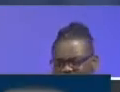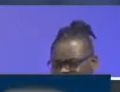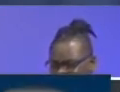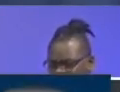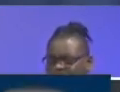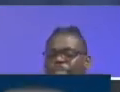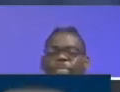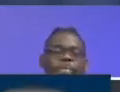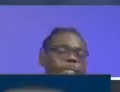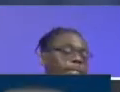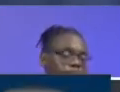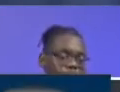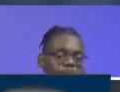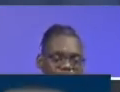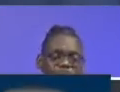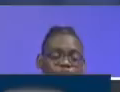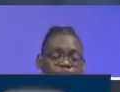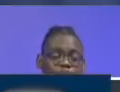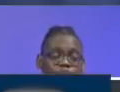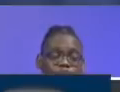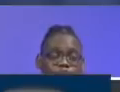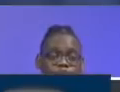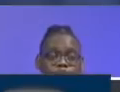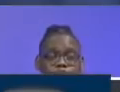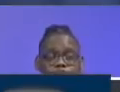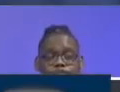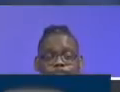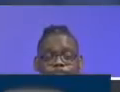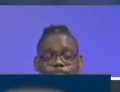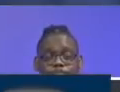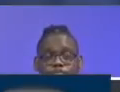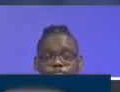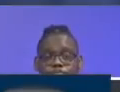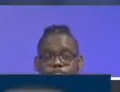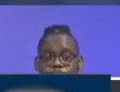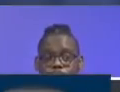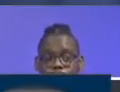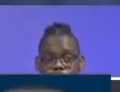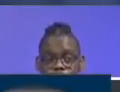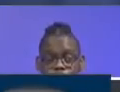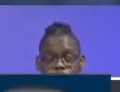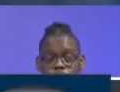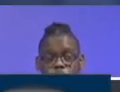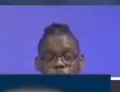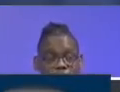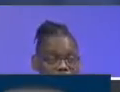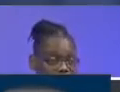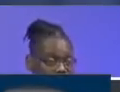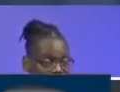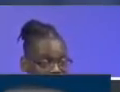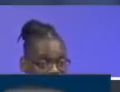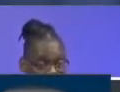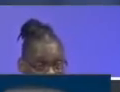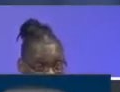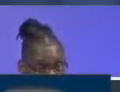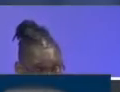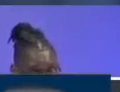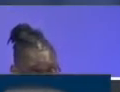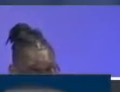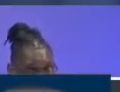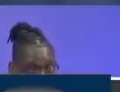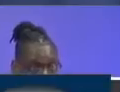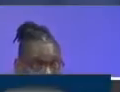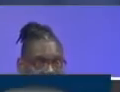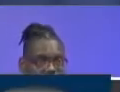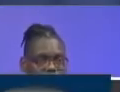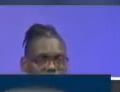the GMRTT is contacted to a patient's home when their clinical parameters worsen, that is, they get short of breath.